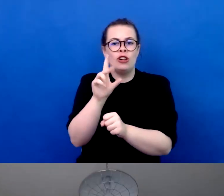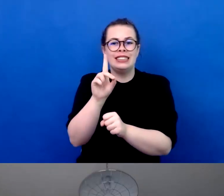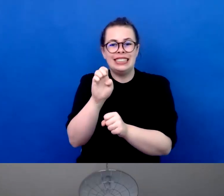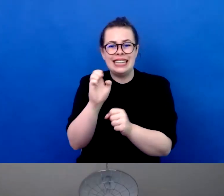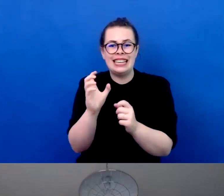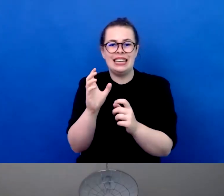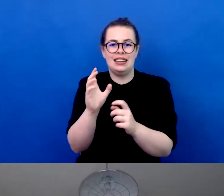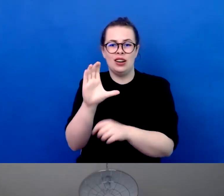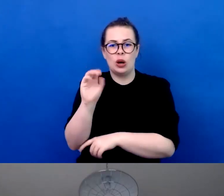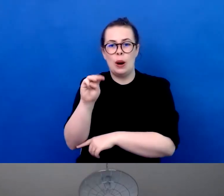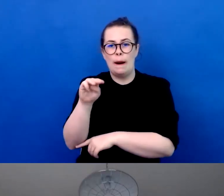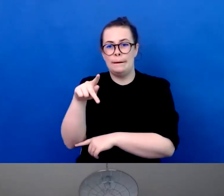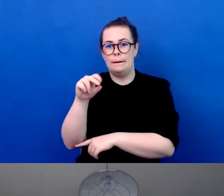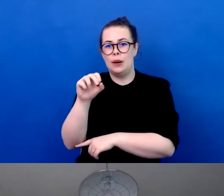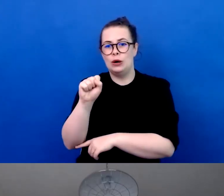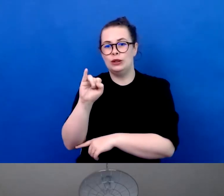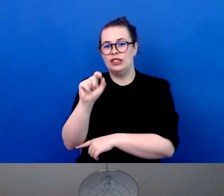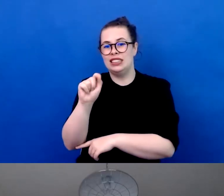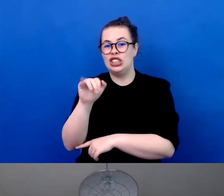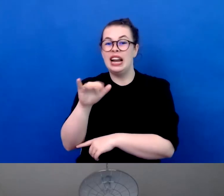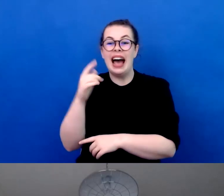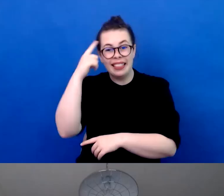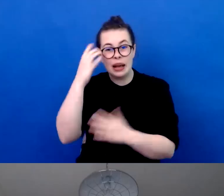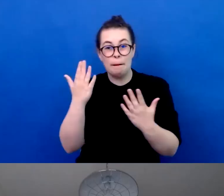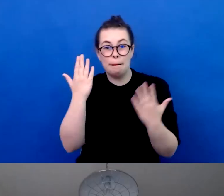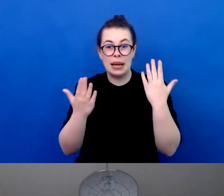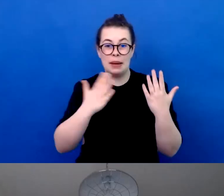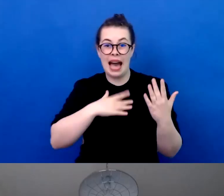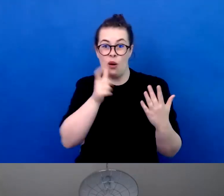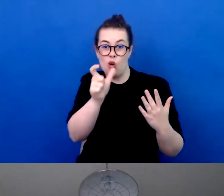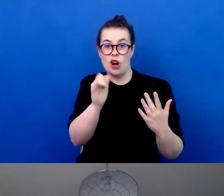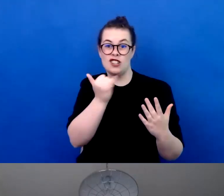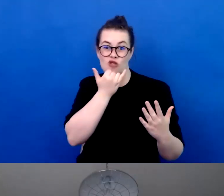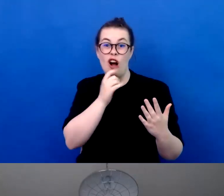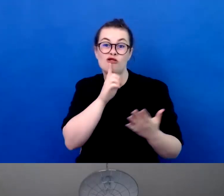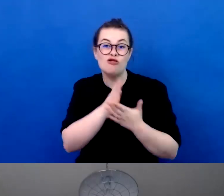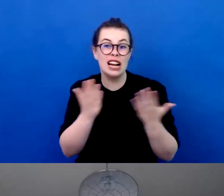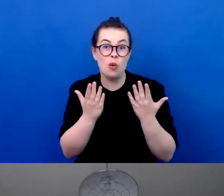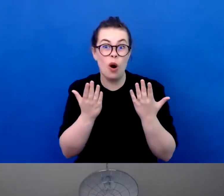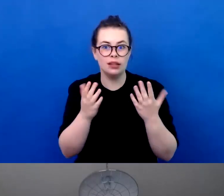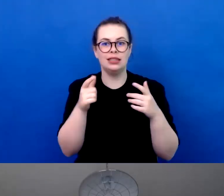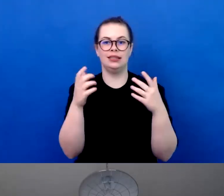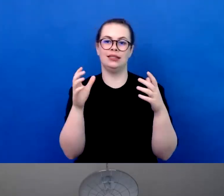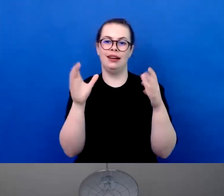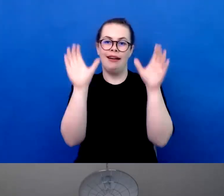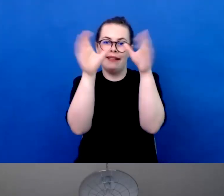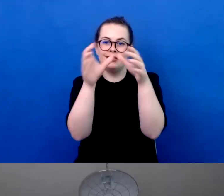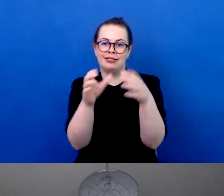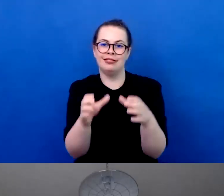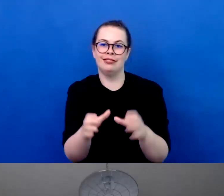many ways. So note, for example, that the system now it's doing classification, and this is not what